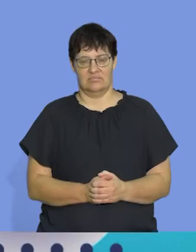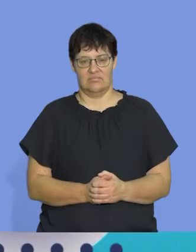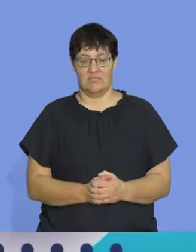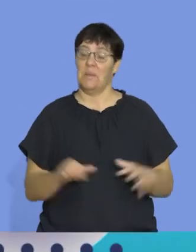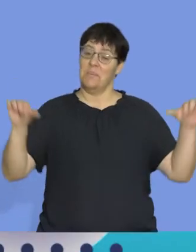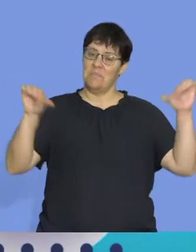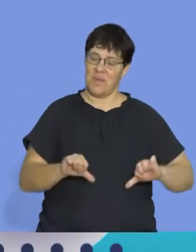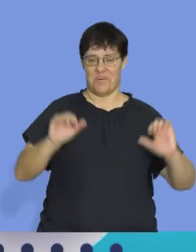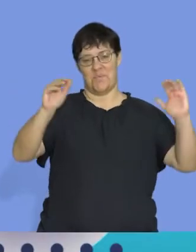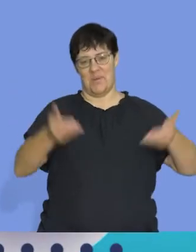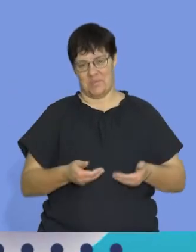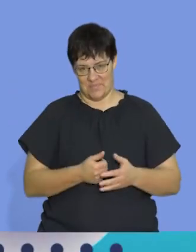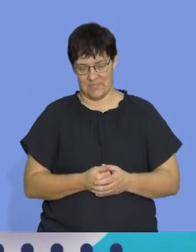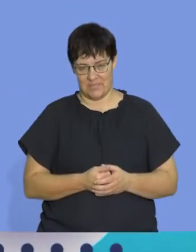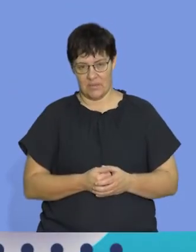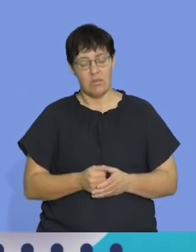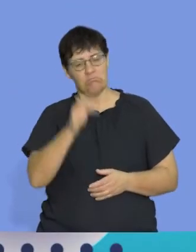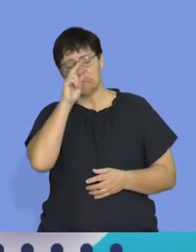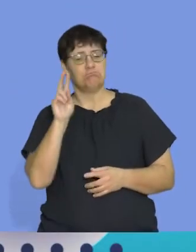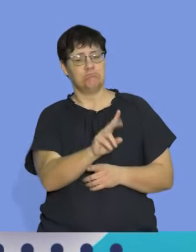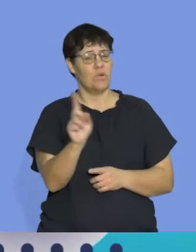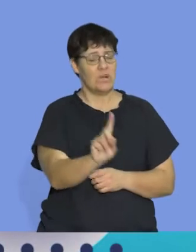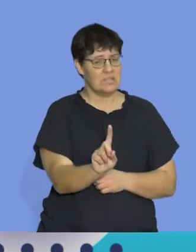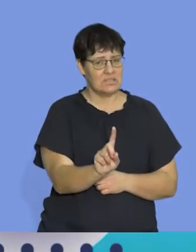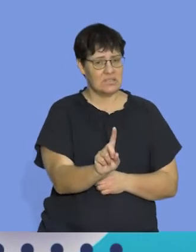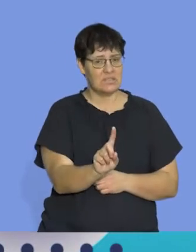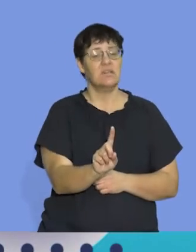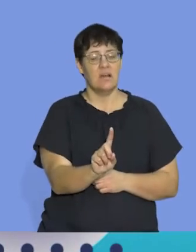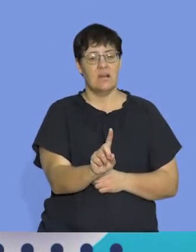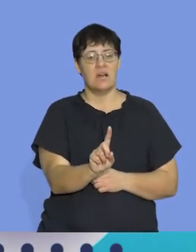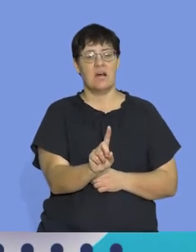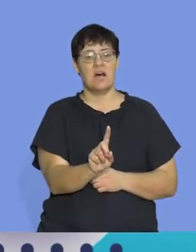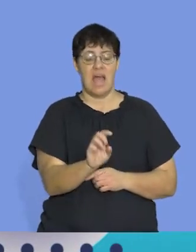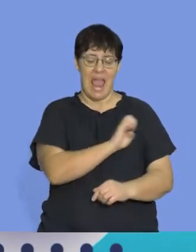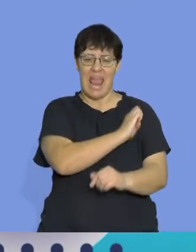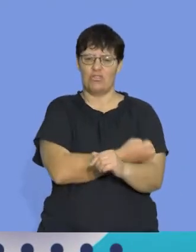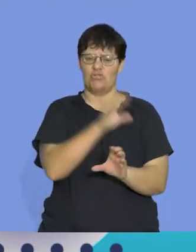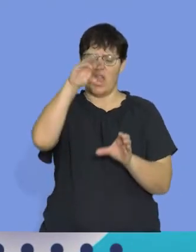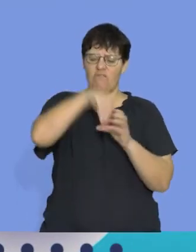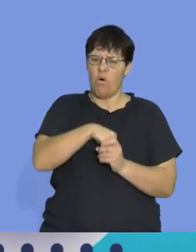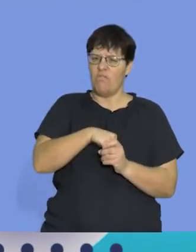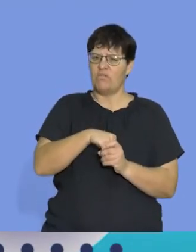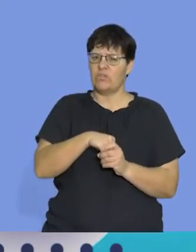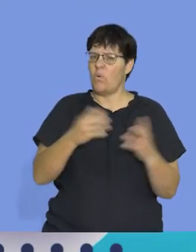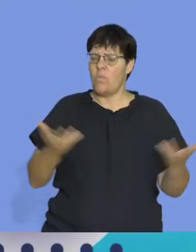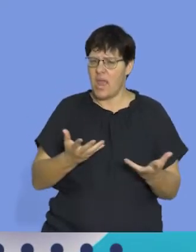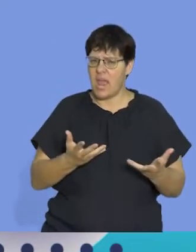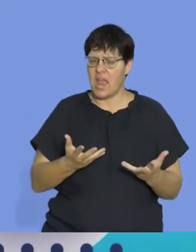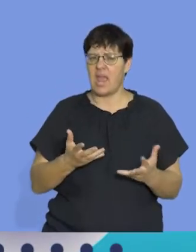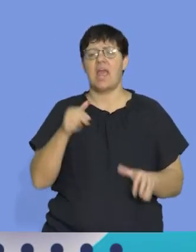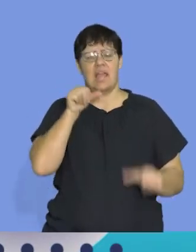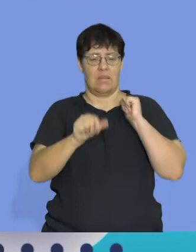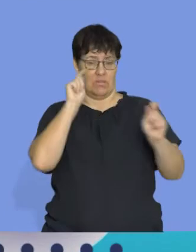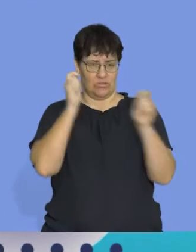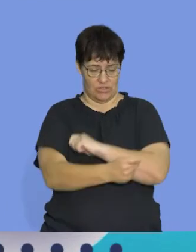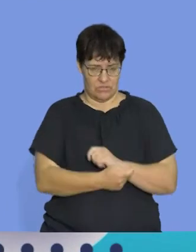Welcome back to our session. We're still looking into the role of energy in as far as a chemical change or a reaction is concerned.